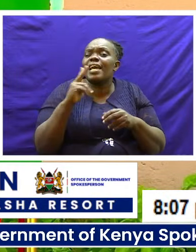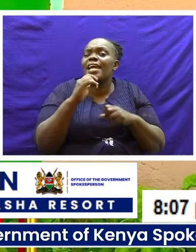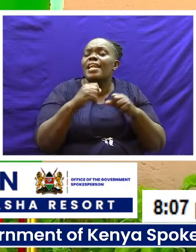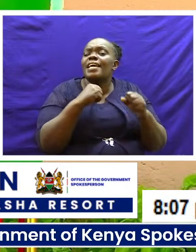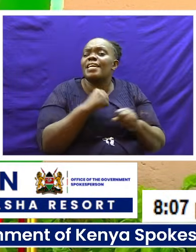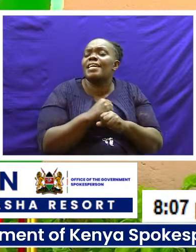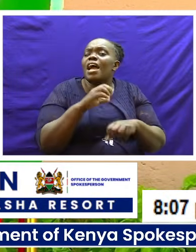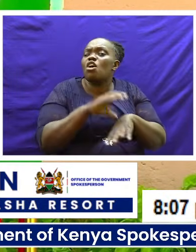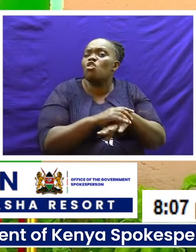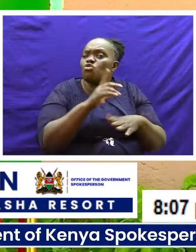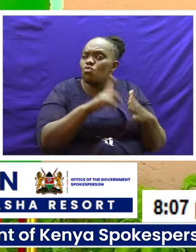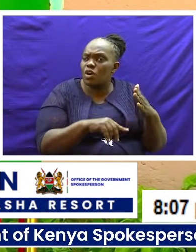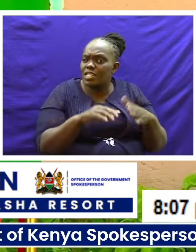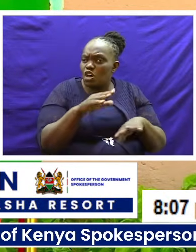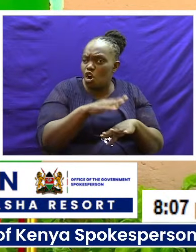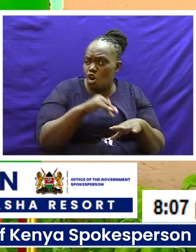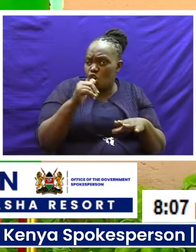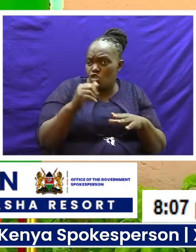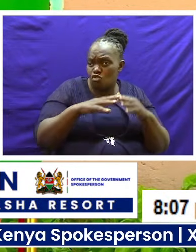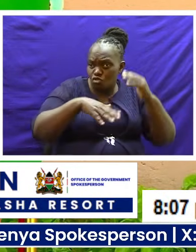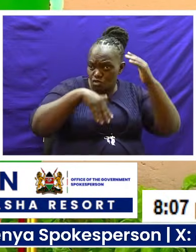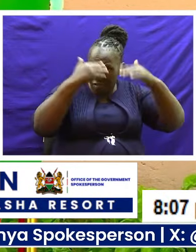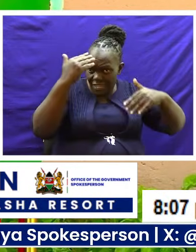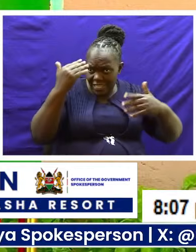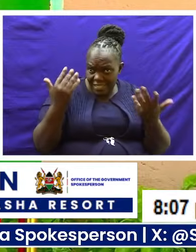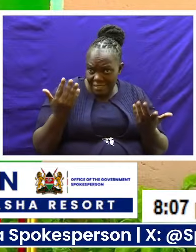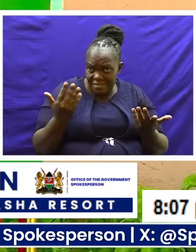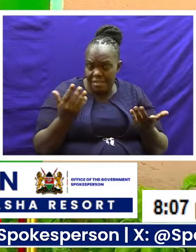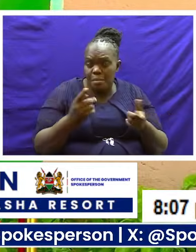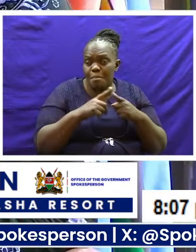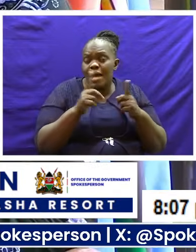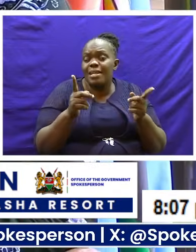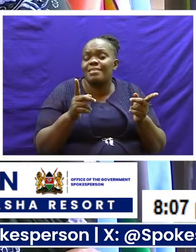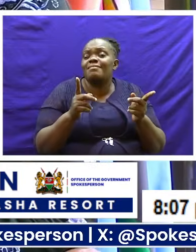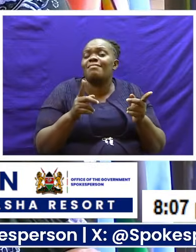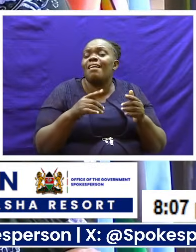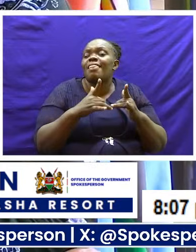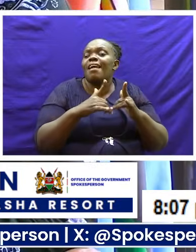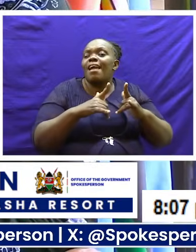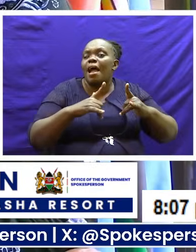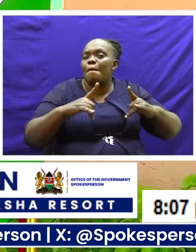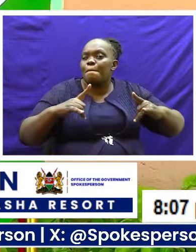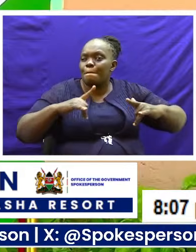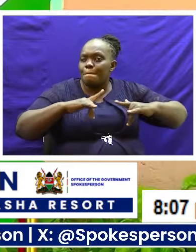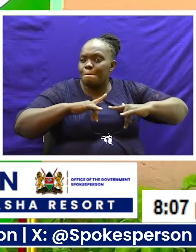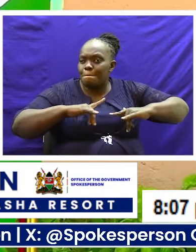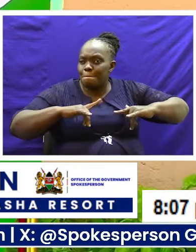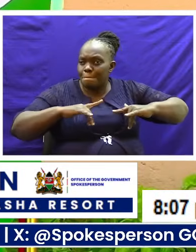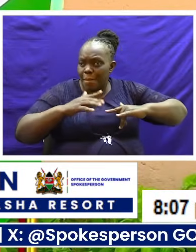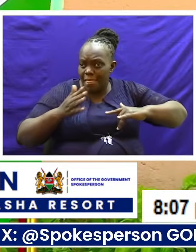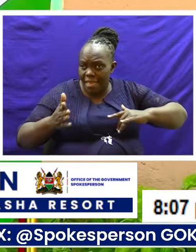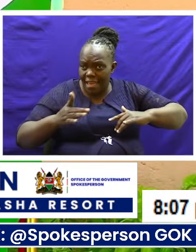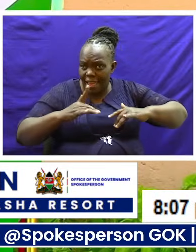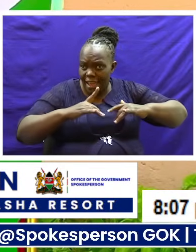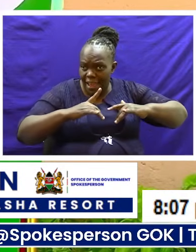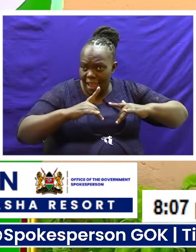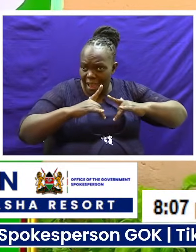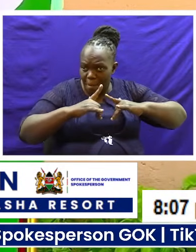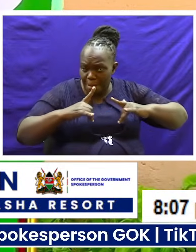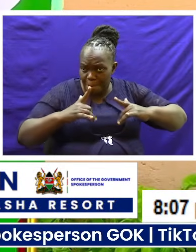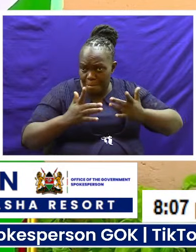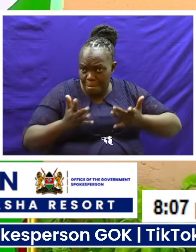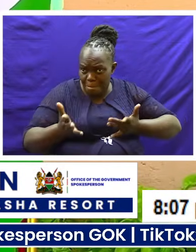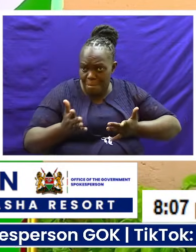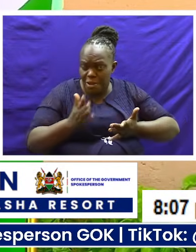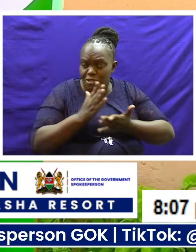got admission to the university. Okay. But this was the gap year. Yeah. People used to stay in. This